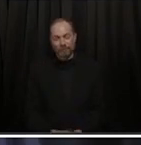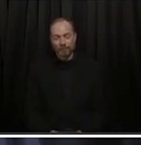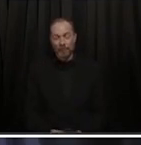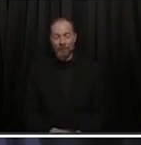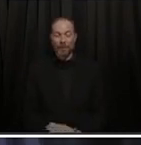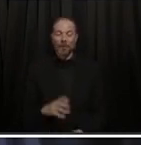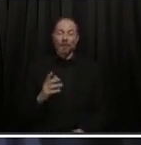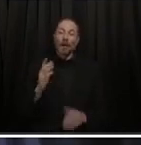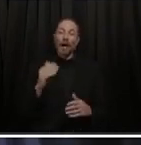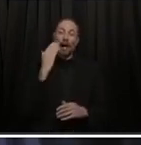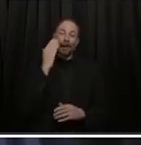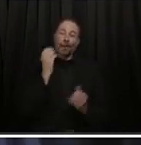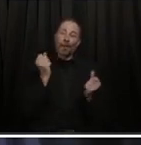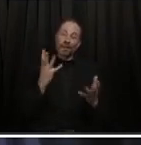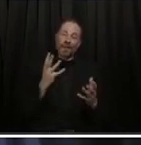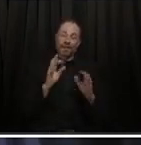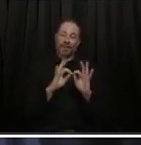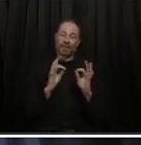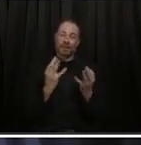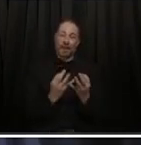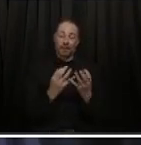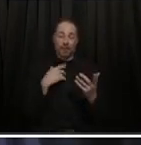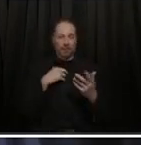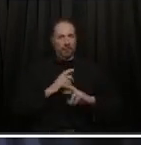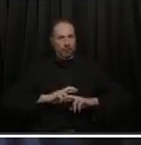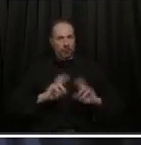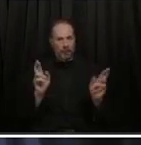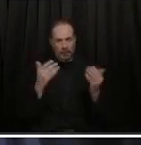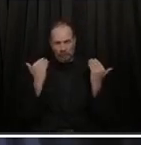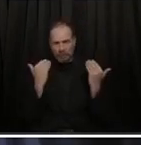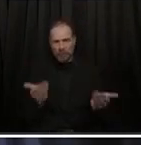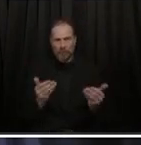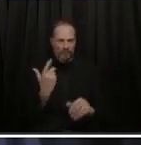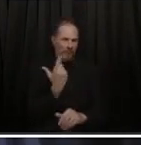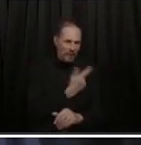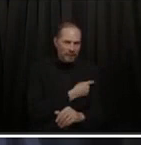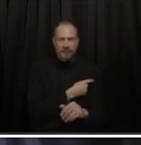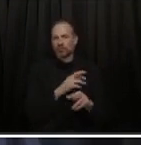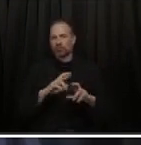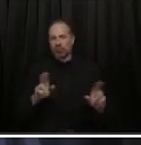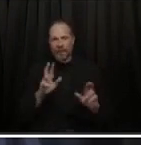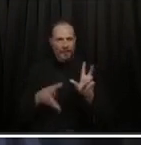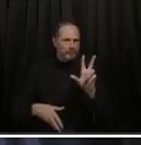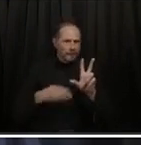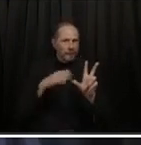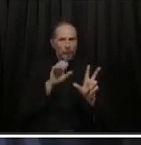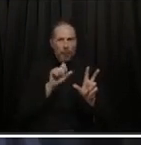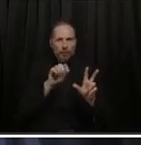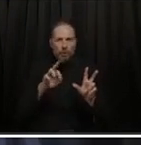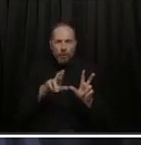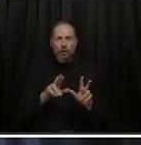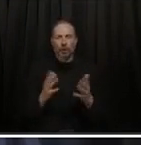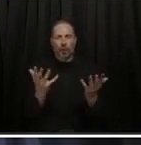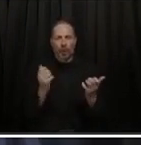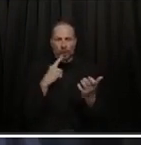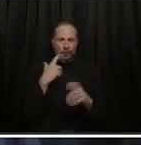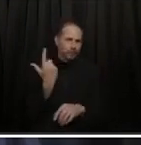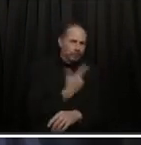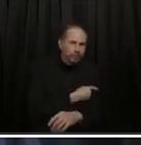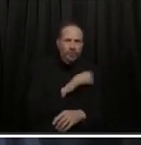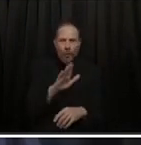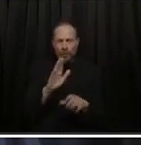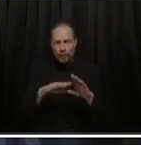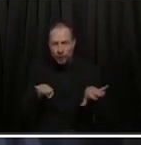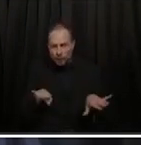I know that many families are looking for, you're ready to get vaccinated, you're ready to get the booster, you're ready to get your 5 to 11-year-olds vaccinated. I just want to highlight a number of